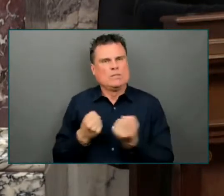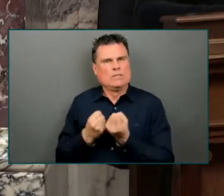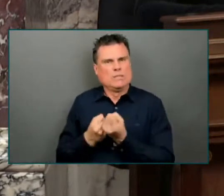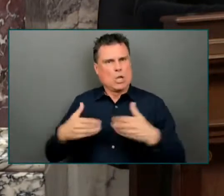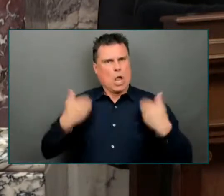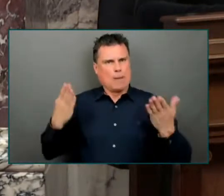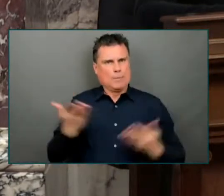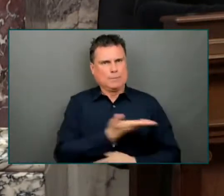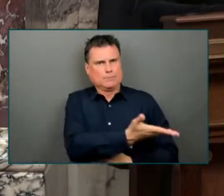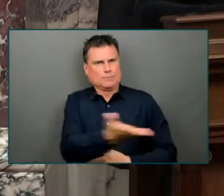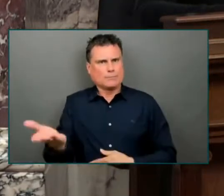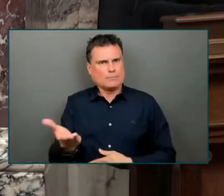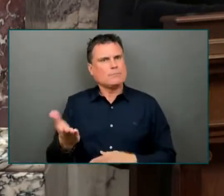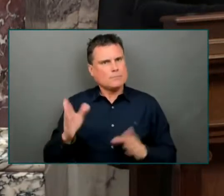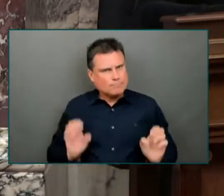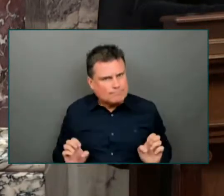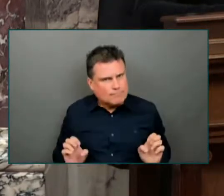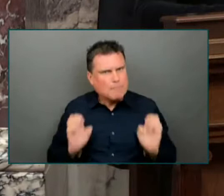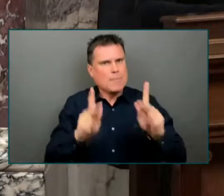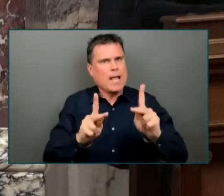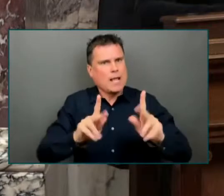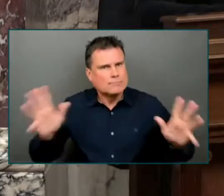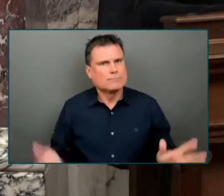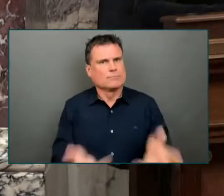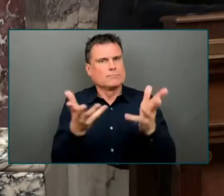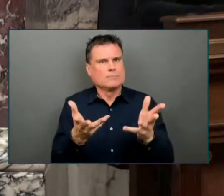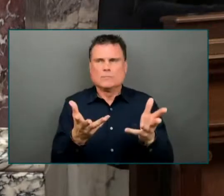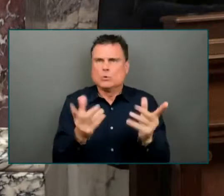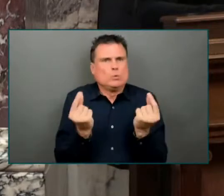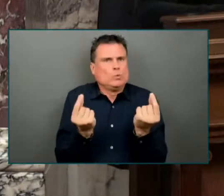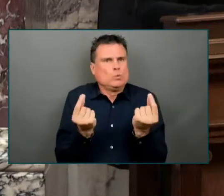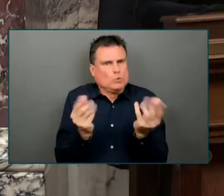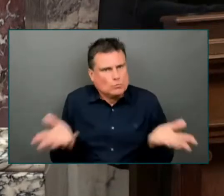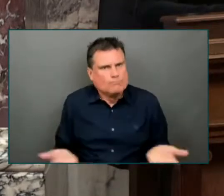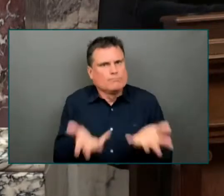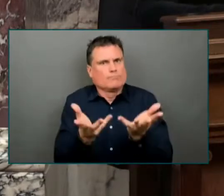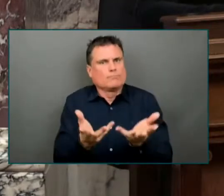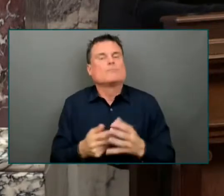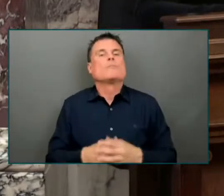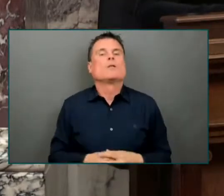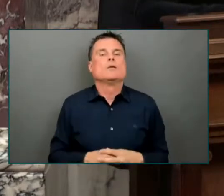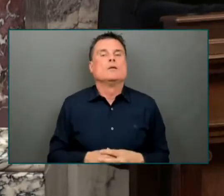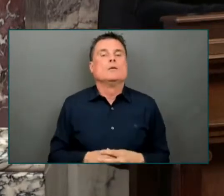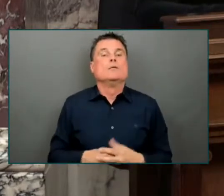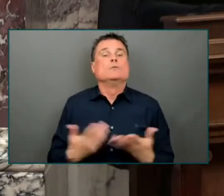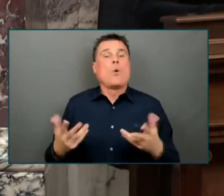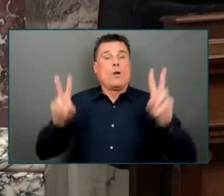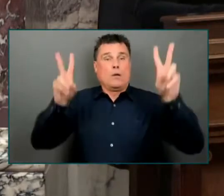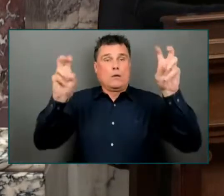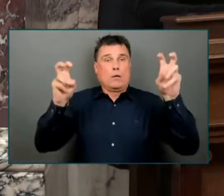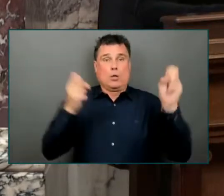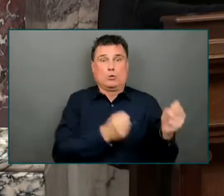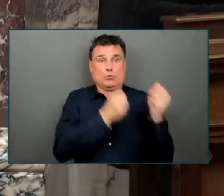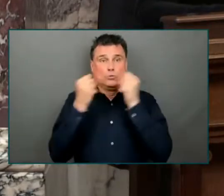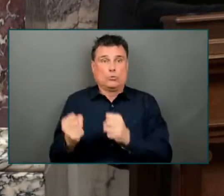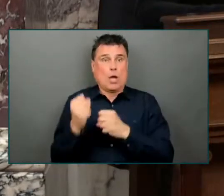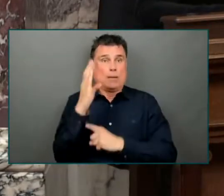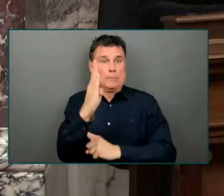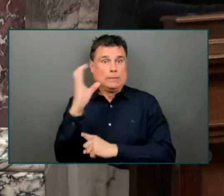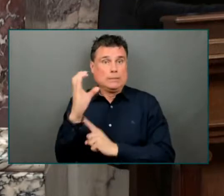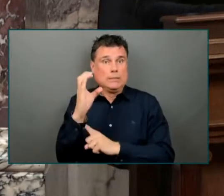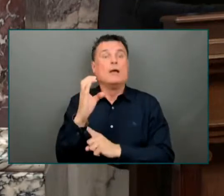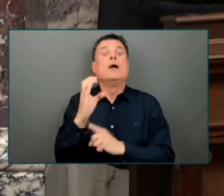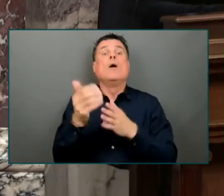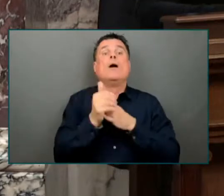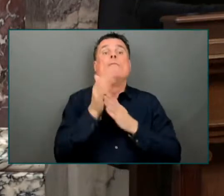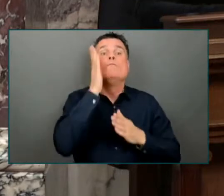lost. Our Stronger BC Future Leaders program delivers almost $45 million to help create and expand employment